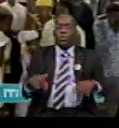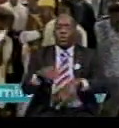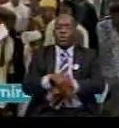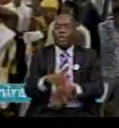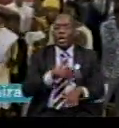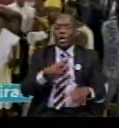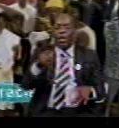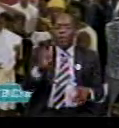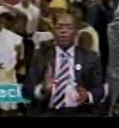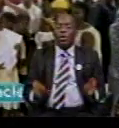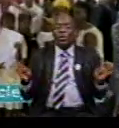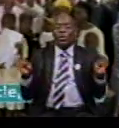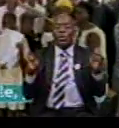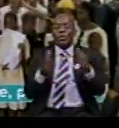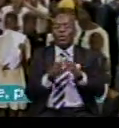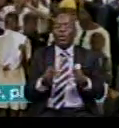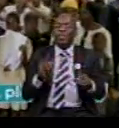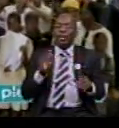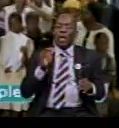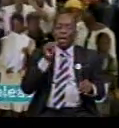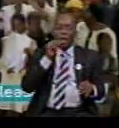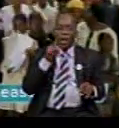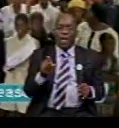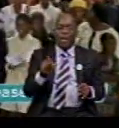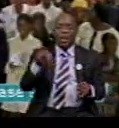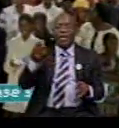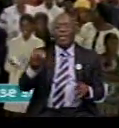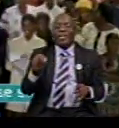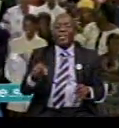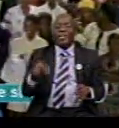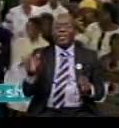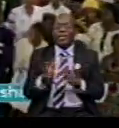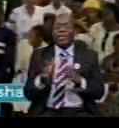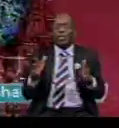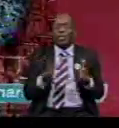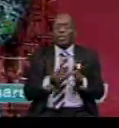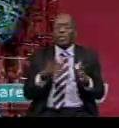Jesus, the miracle worker, is here and is meeting your needs.